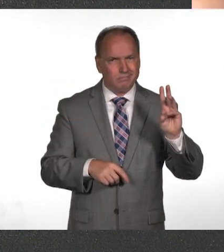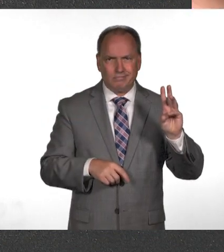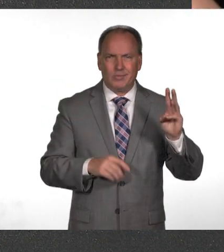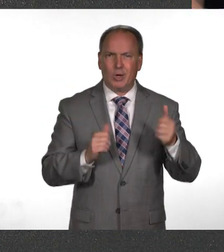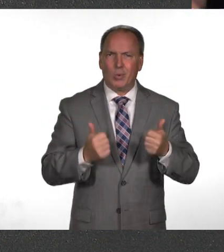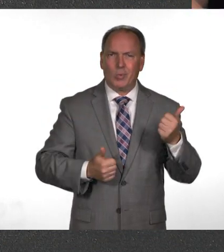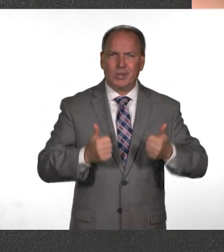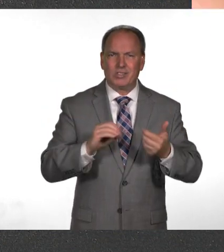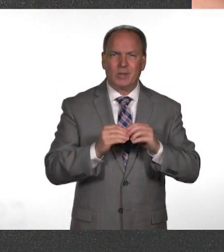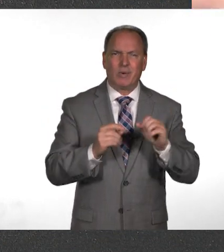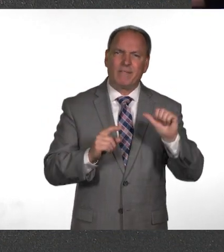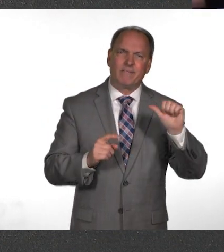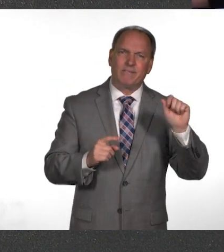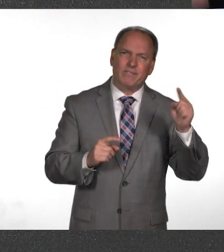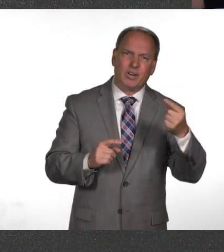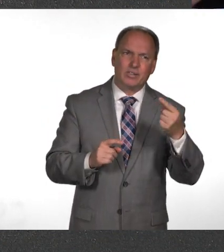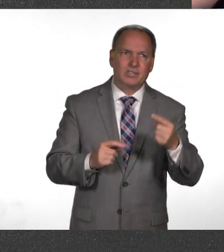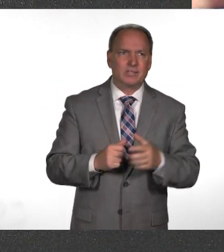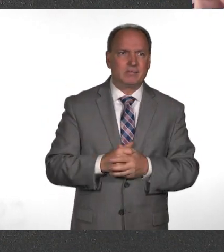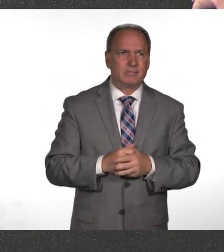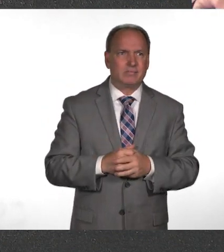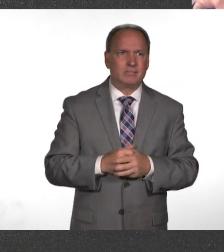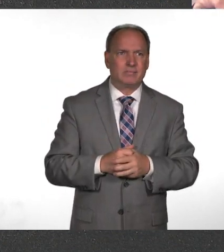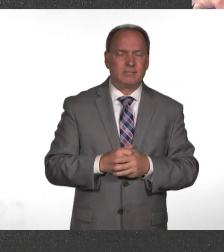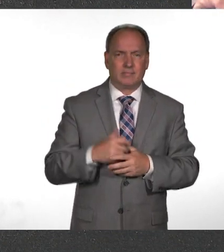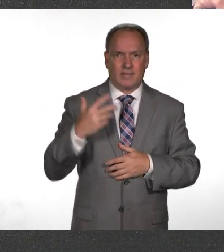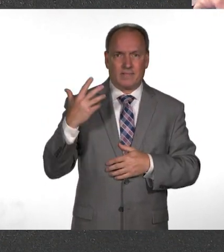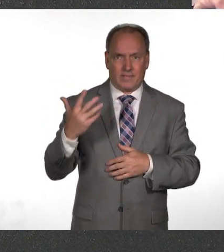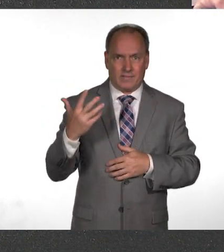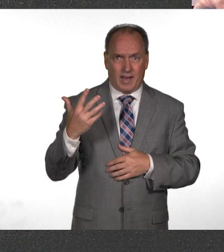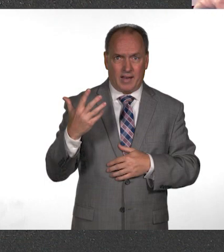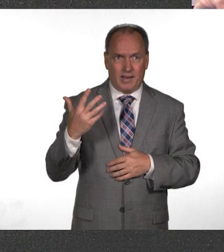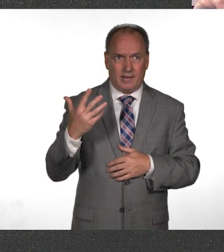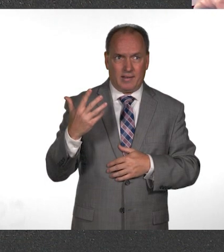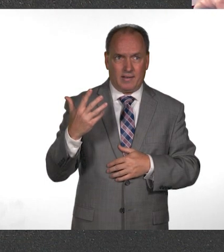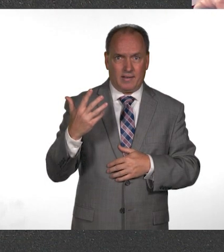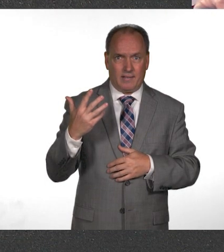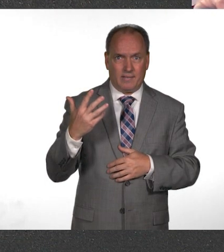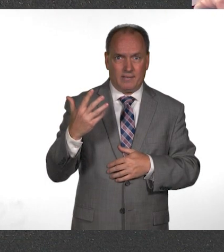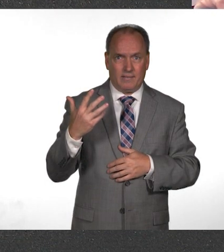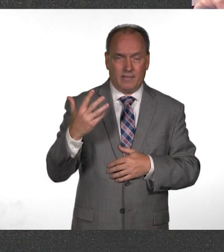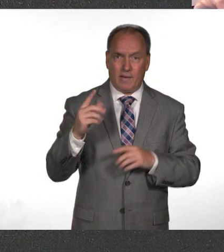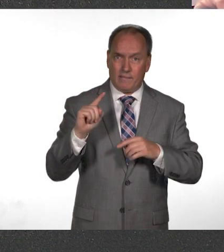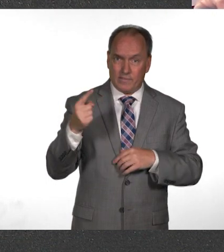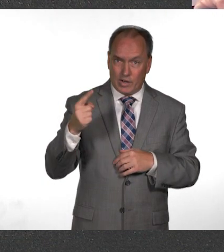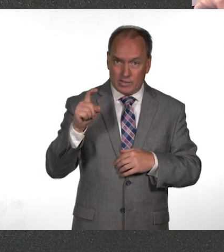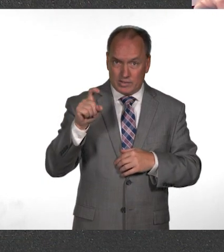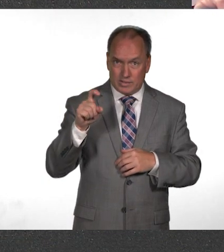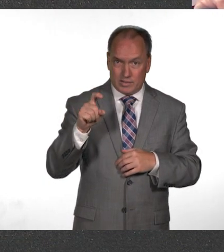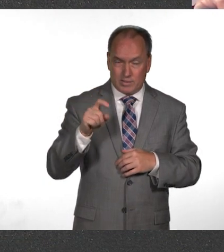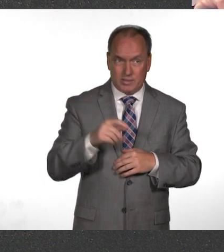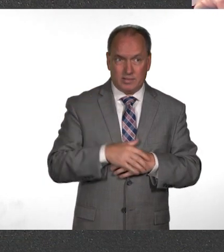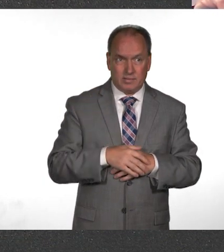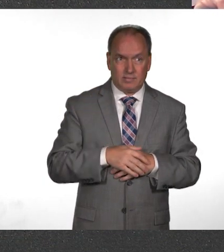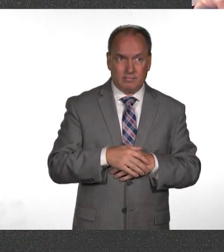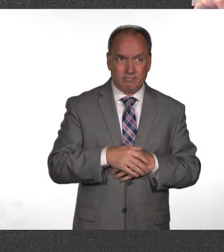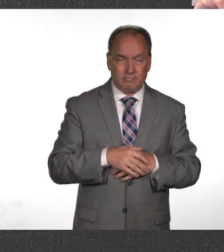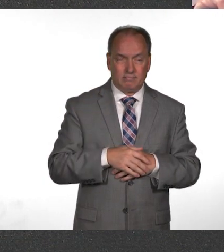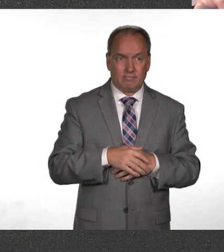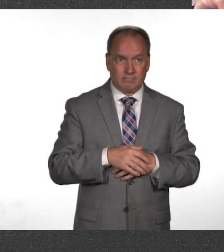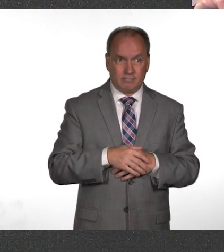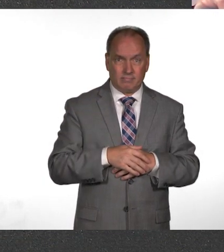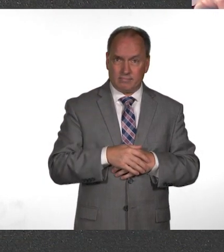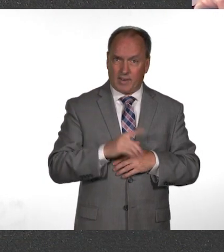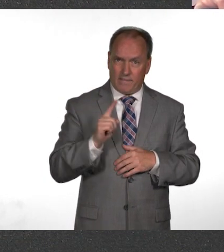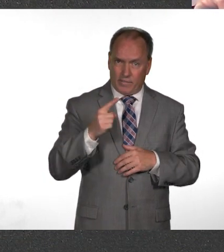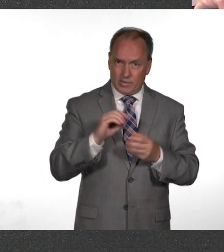comes first? Is this the right number? Let's see. Can you tell what that one is? It's a 5. Is that